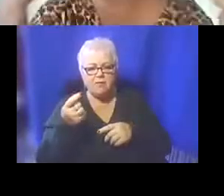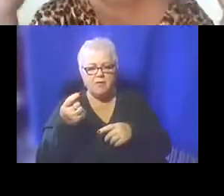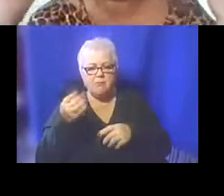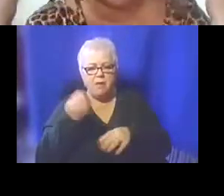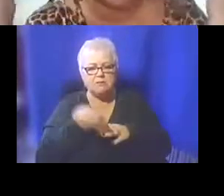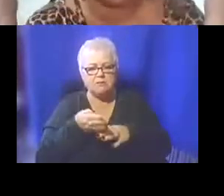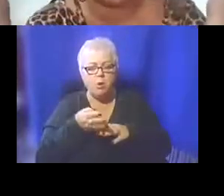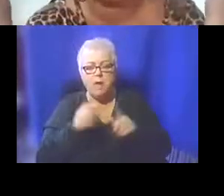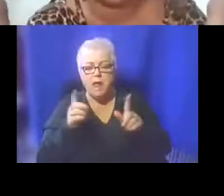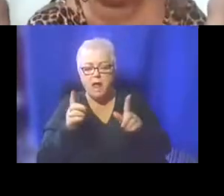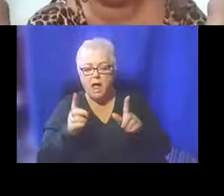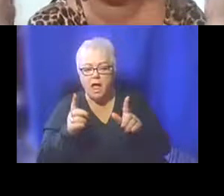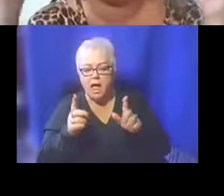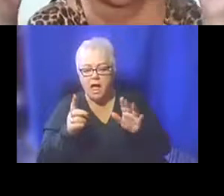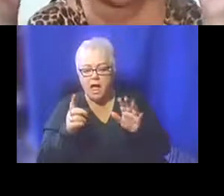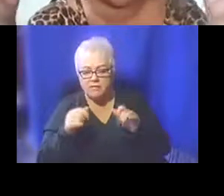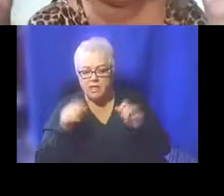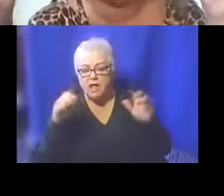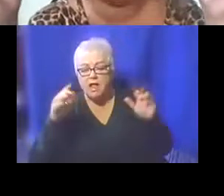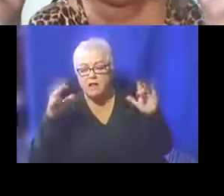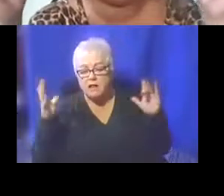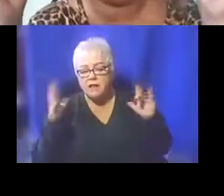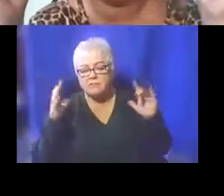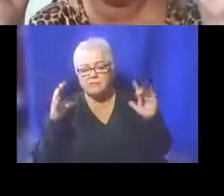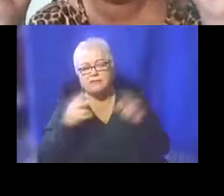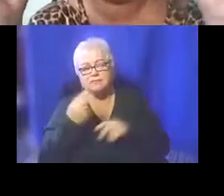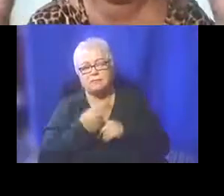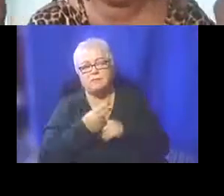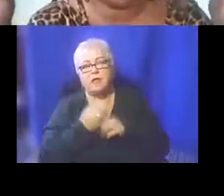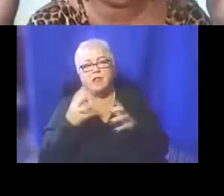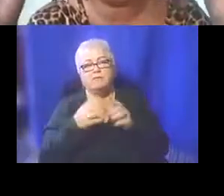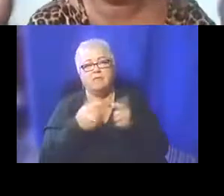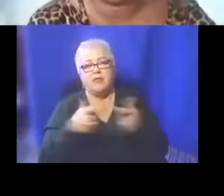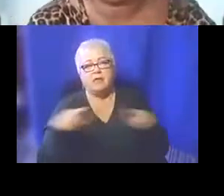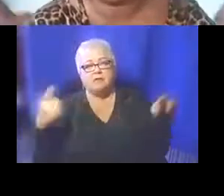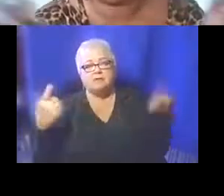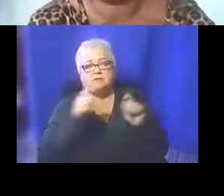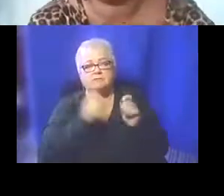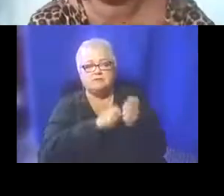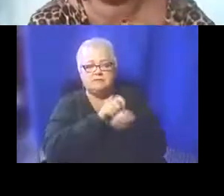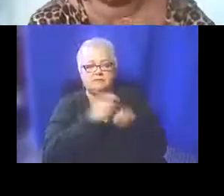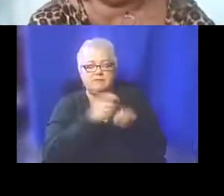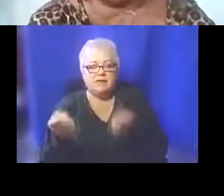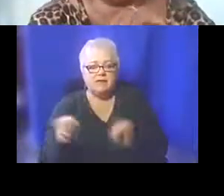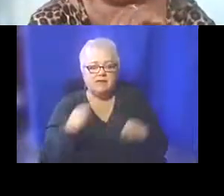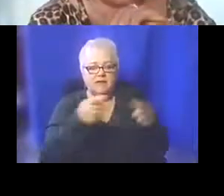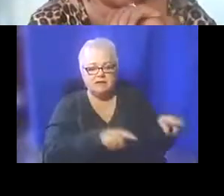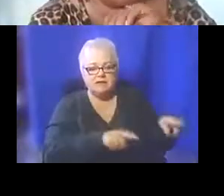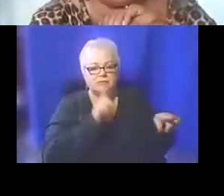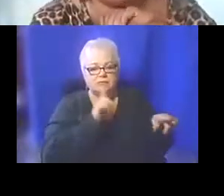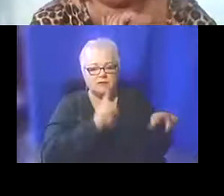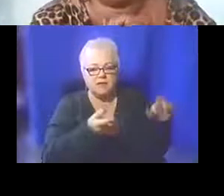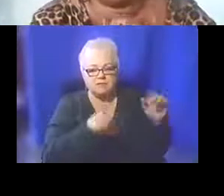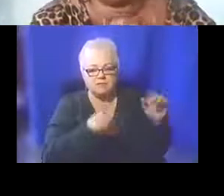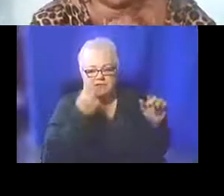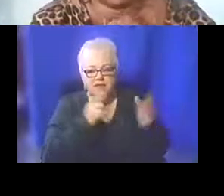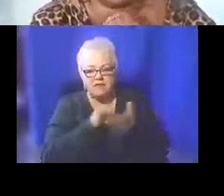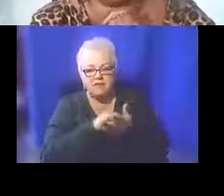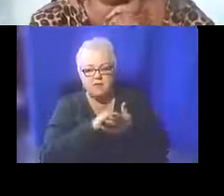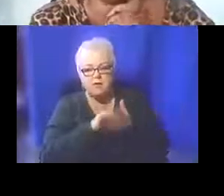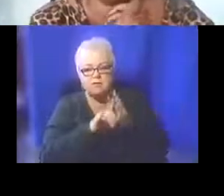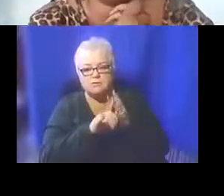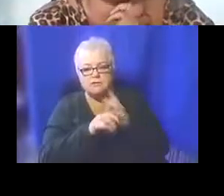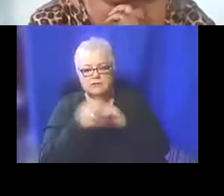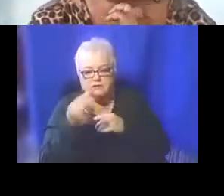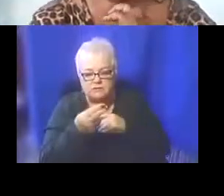whole history behind a lot of the language and behind a lot of specific events. And so to really understand those histories